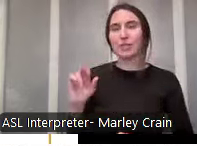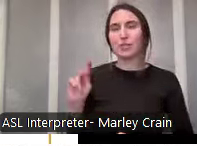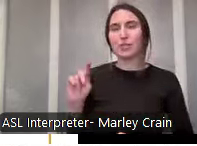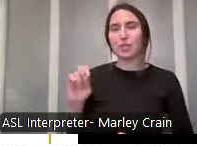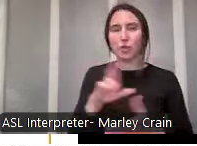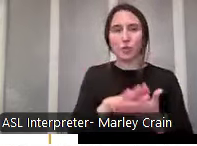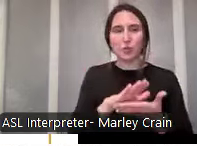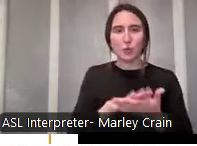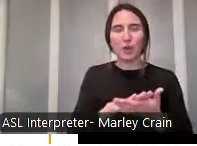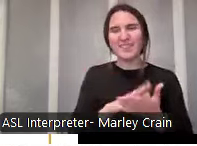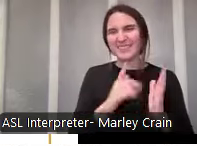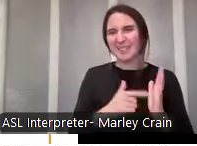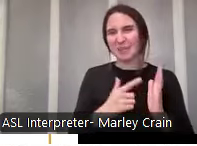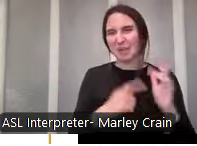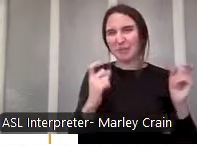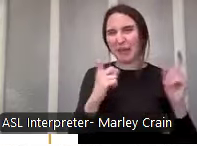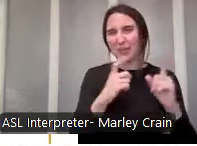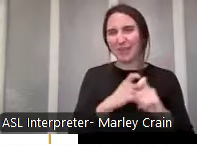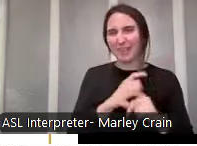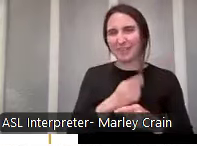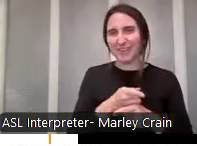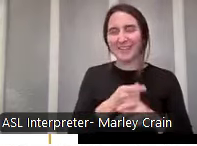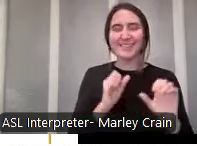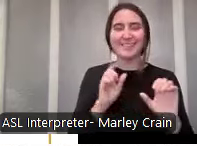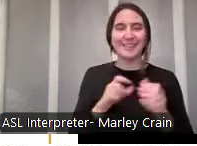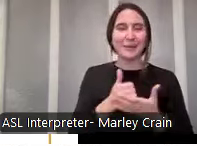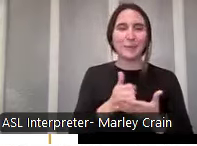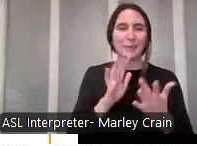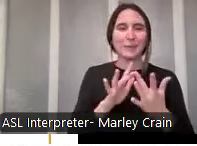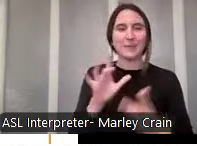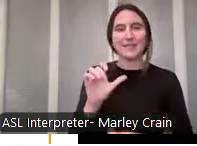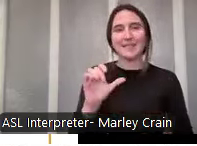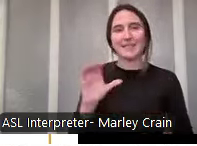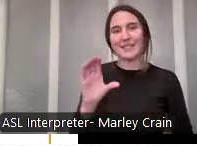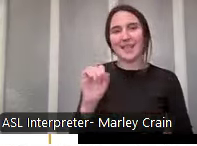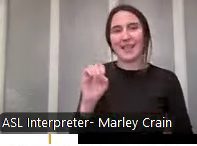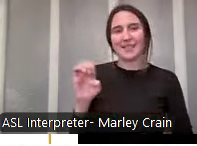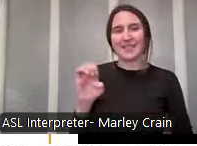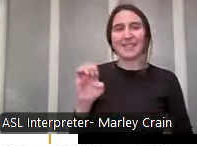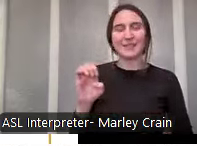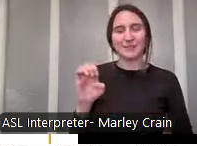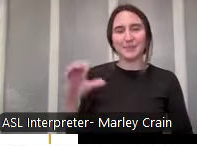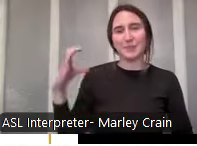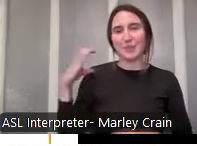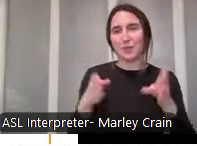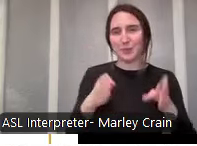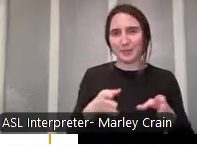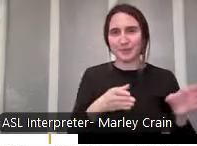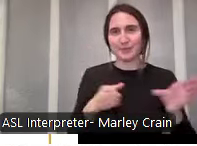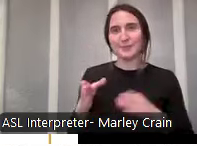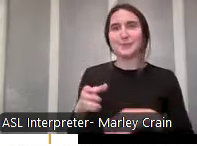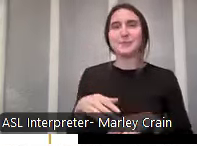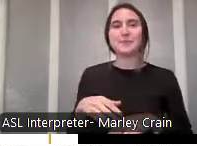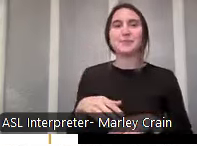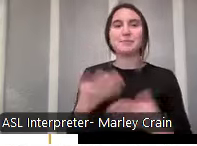help, you want to reach out to the CSE chairperson, the Committee on Special Education. And finally, if you want a specialized